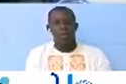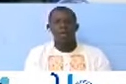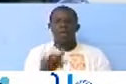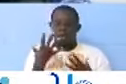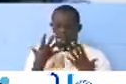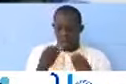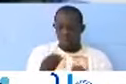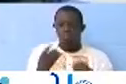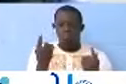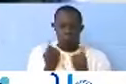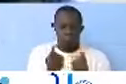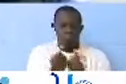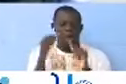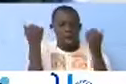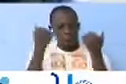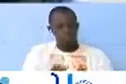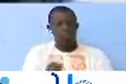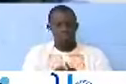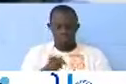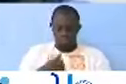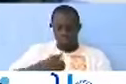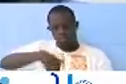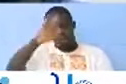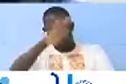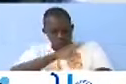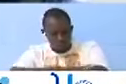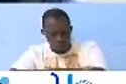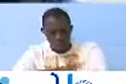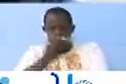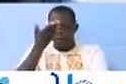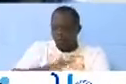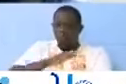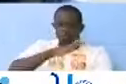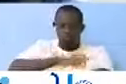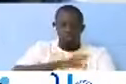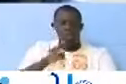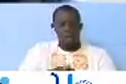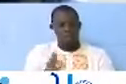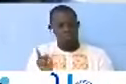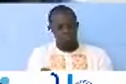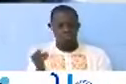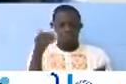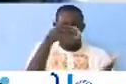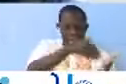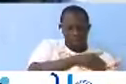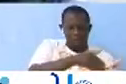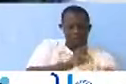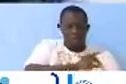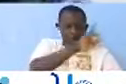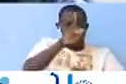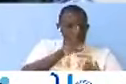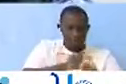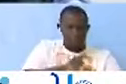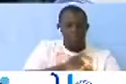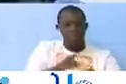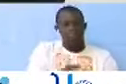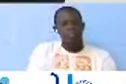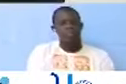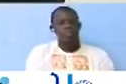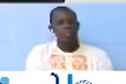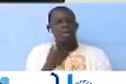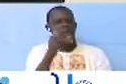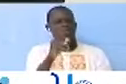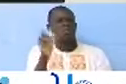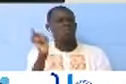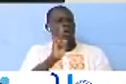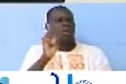That's how things were going. I go to school, but when I close from school, I come to the garage. What school were you attending